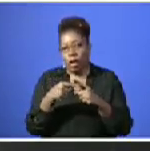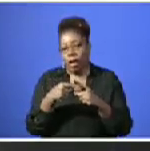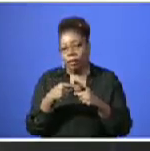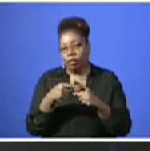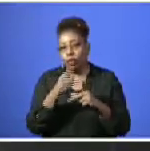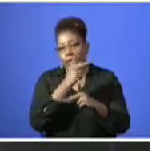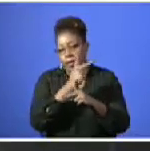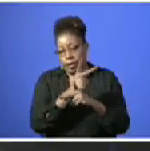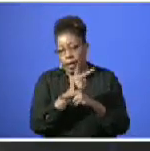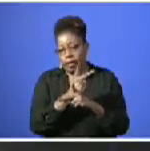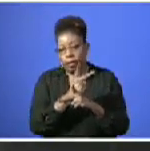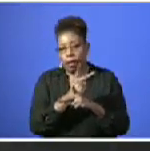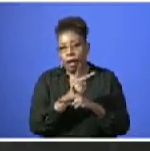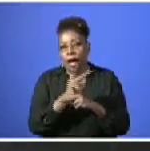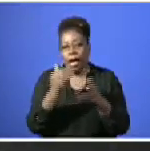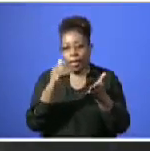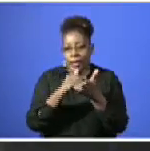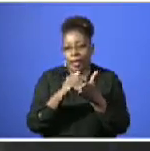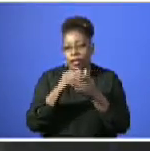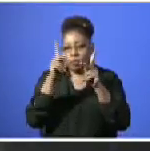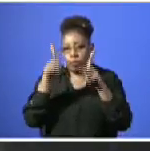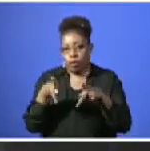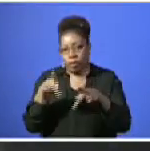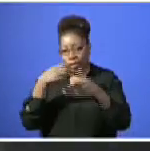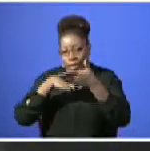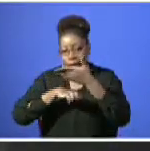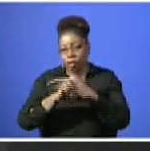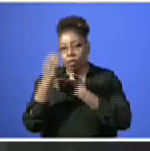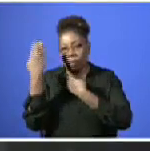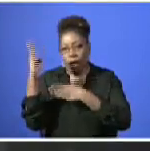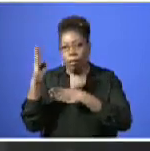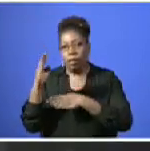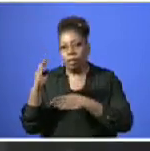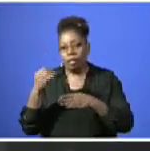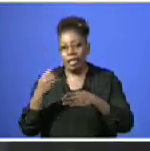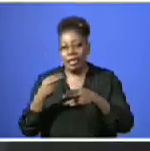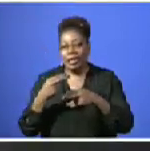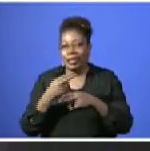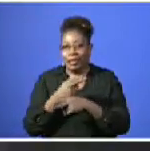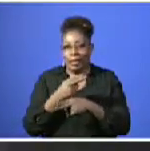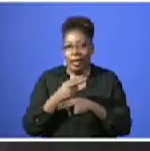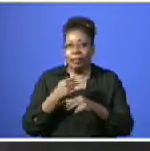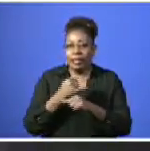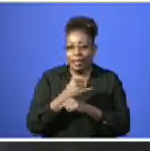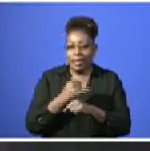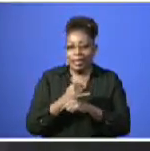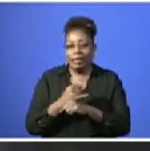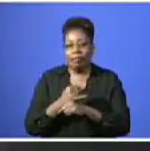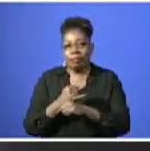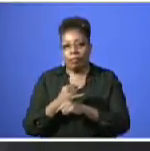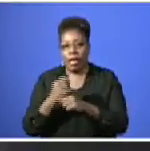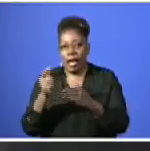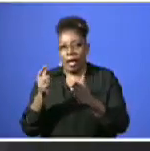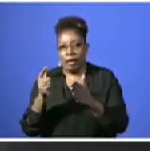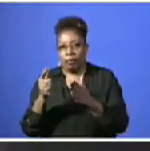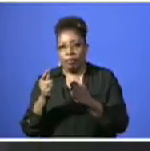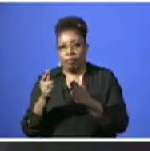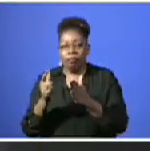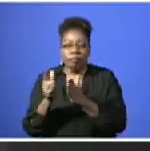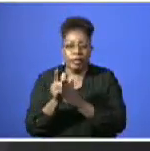against persons illegally fishing in the Bahamas, whether they are sports fishermen from the north or